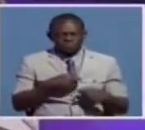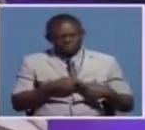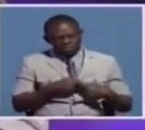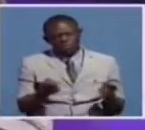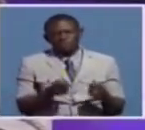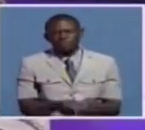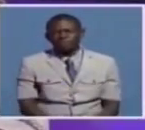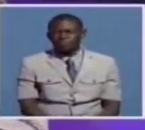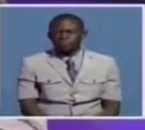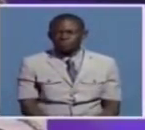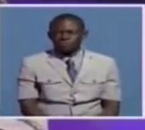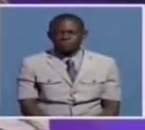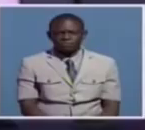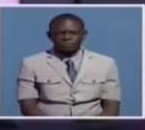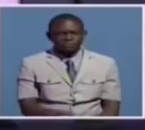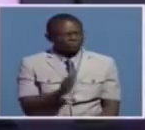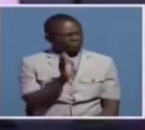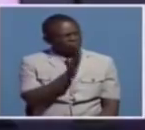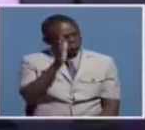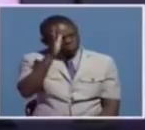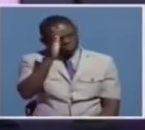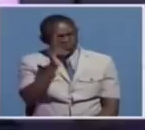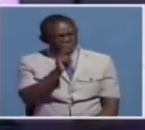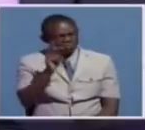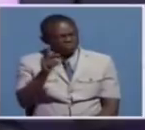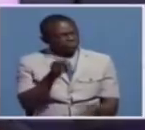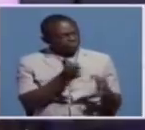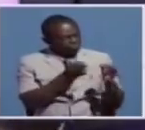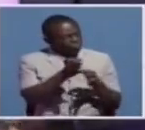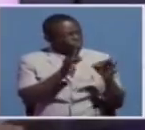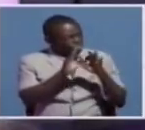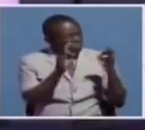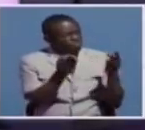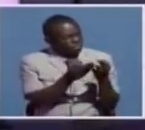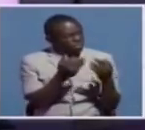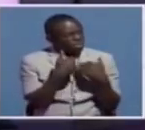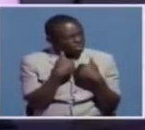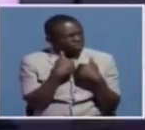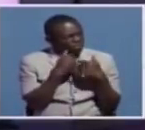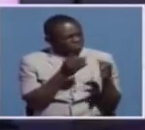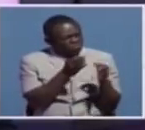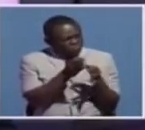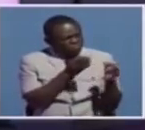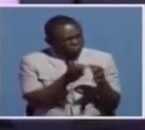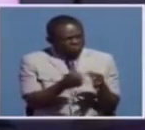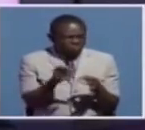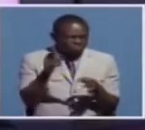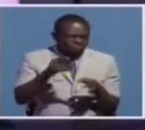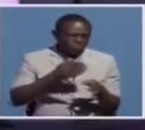Did he get to share with the family, sit down, see people, and maybe state that now this was beyond him?